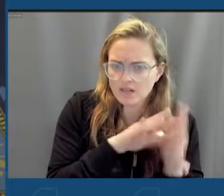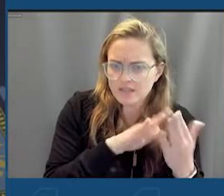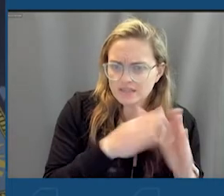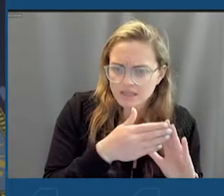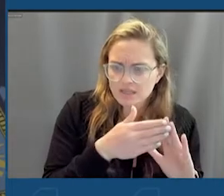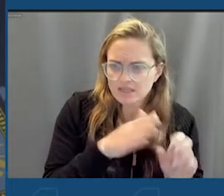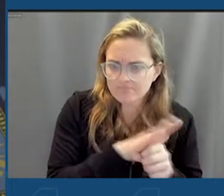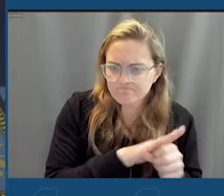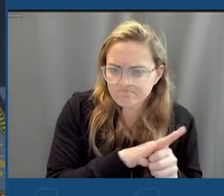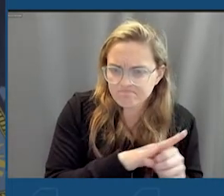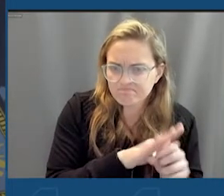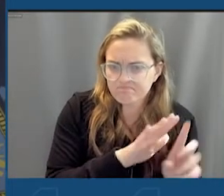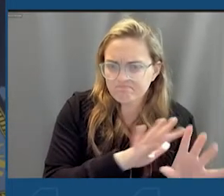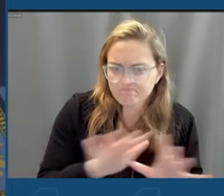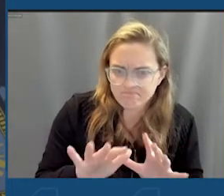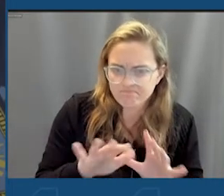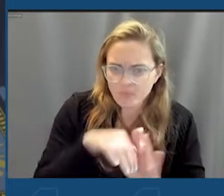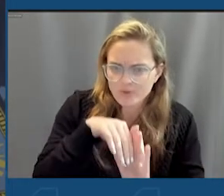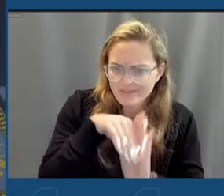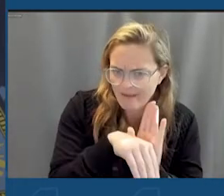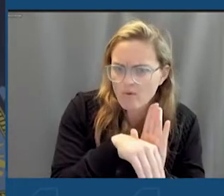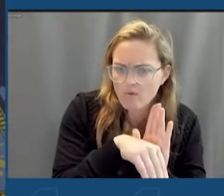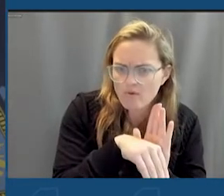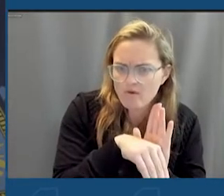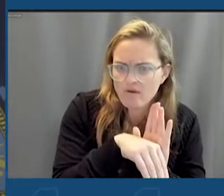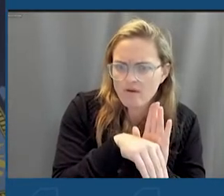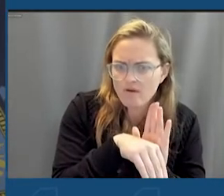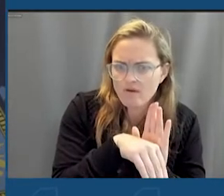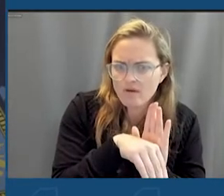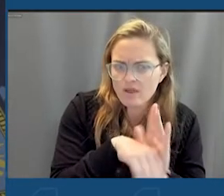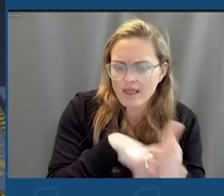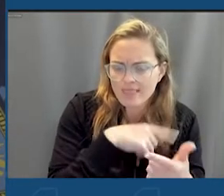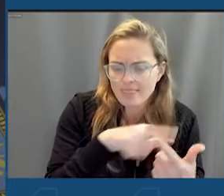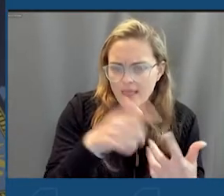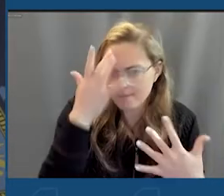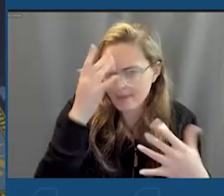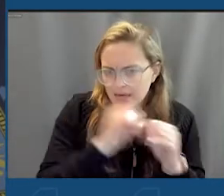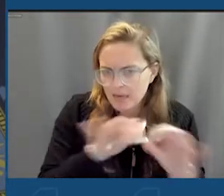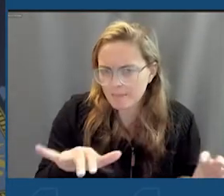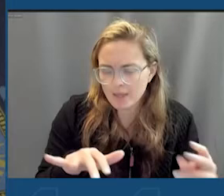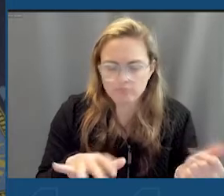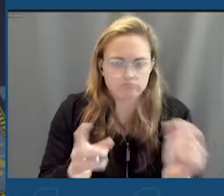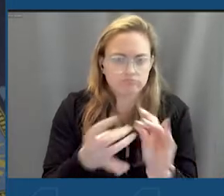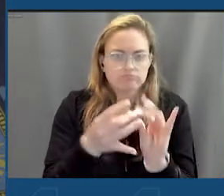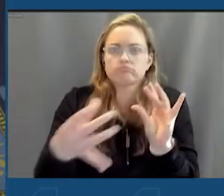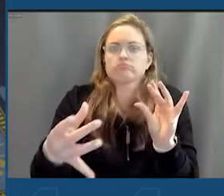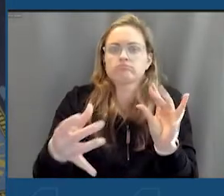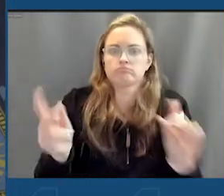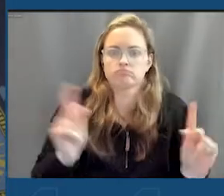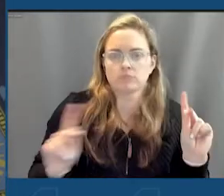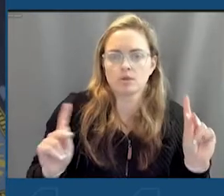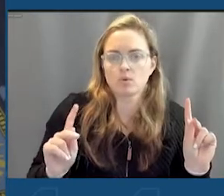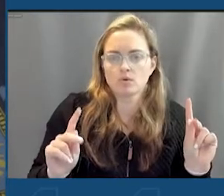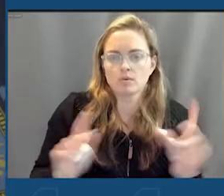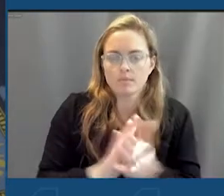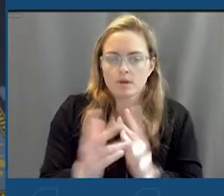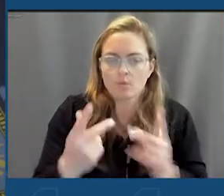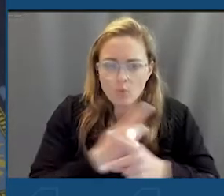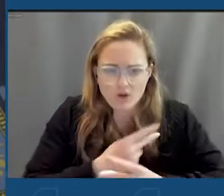our suburban areas. It was going down. The pandemic somehow unleashed human